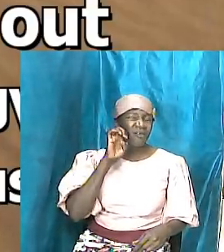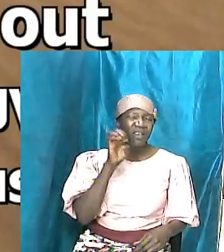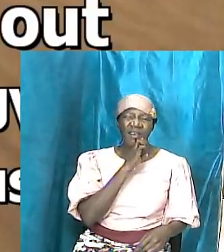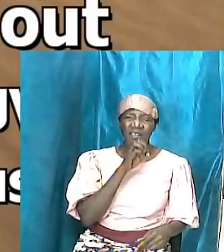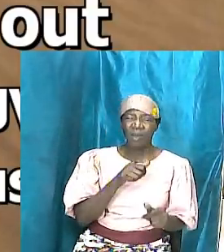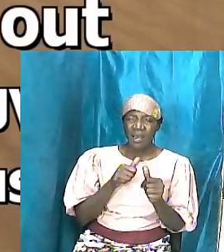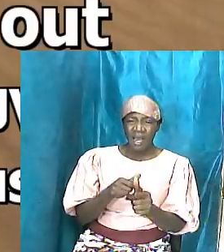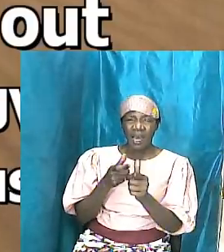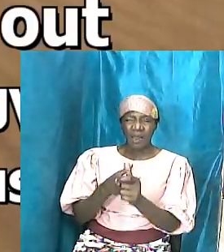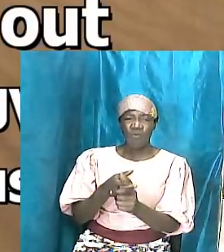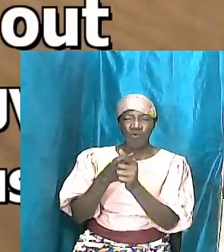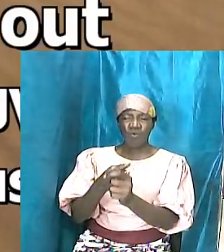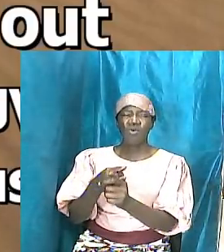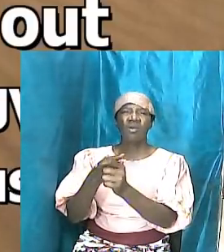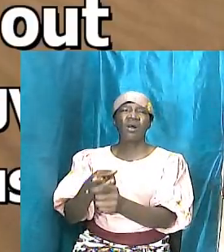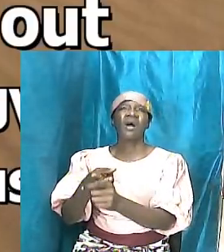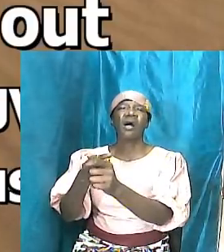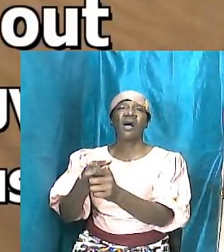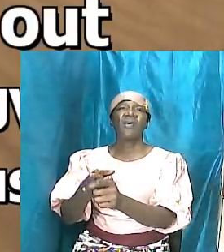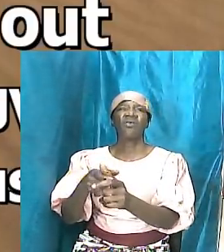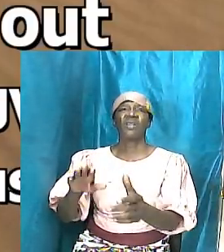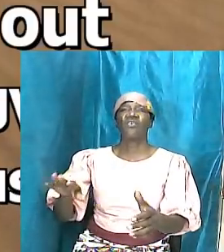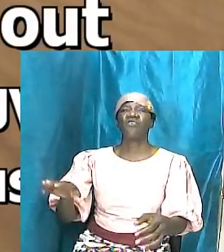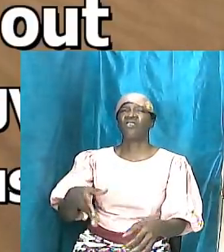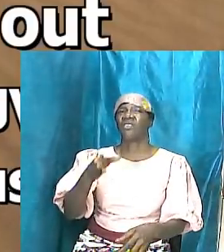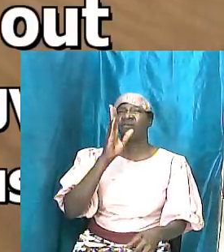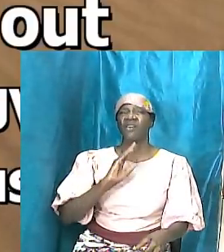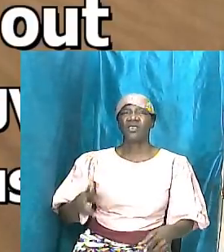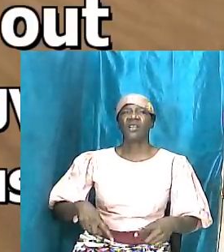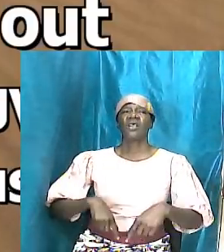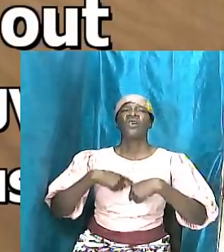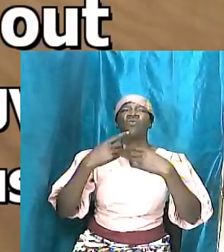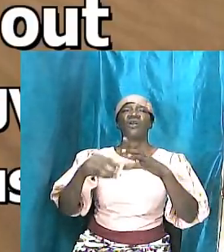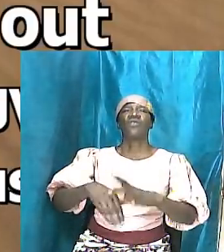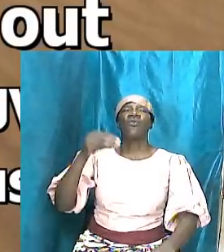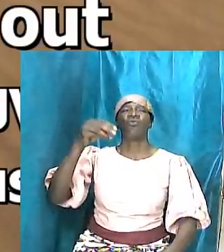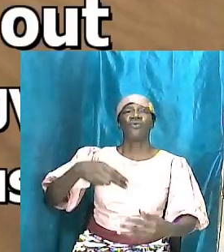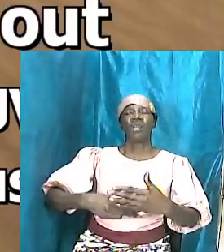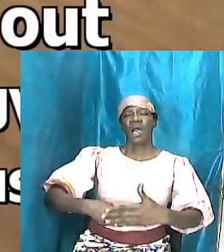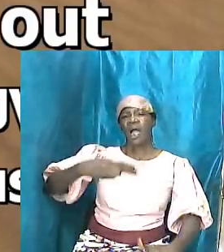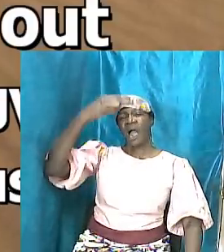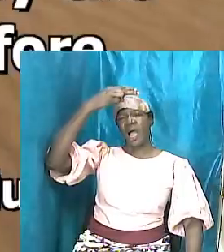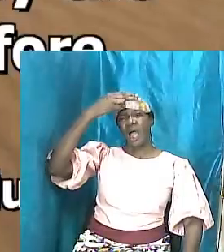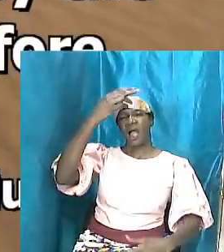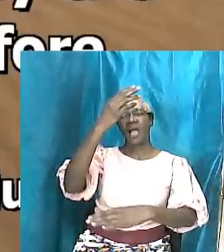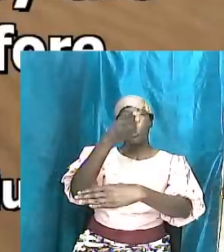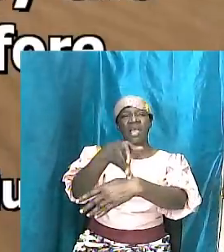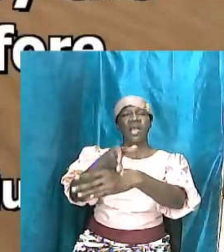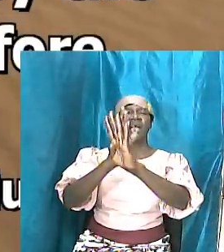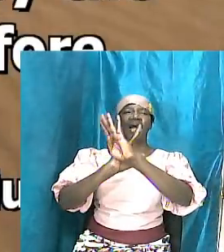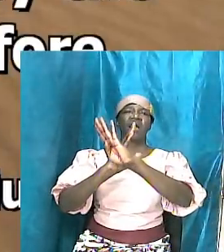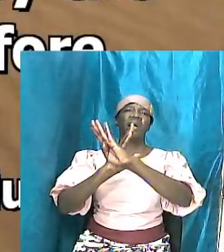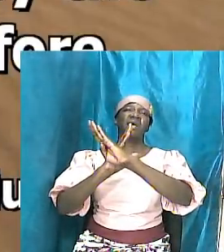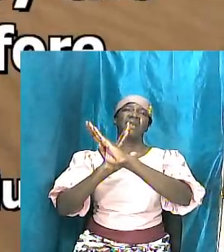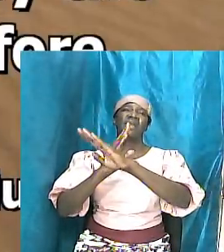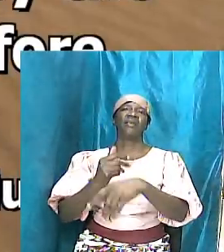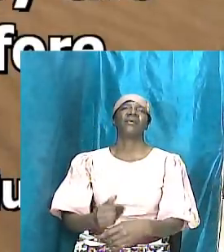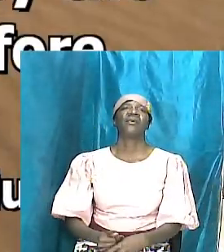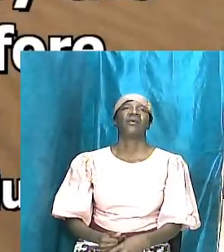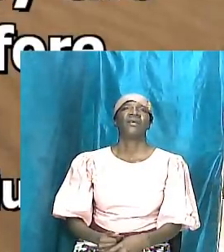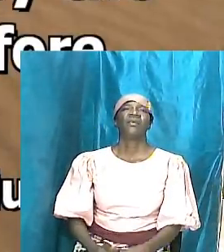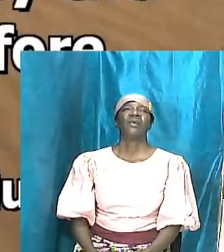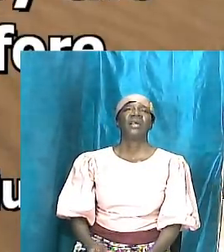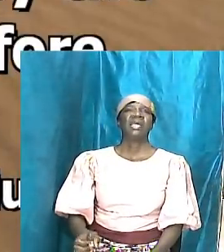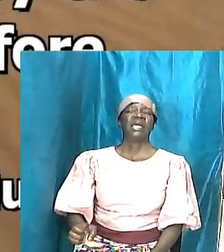Israel, and the children of Israel went out with a high hand. Now, but the